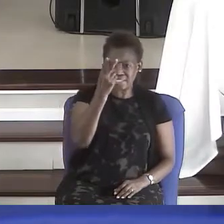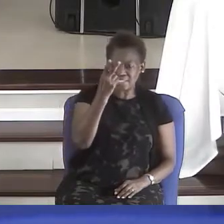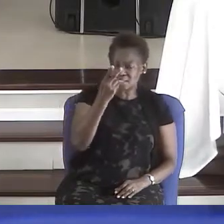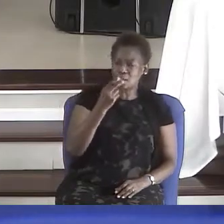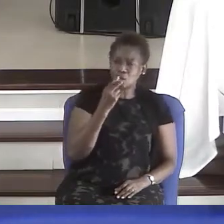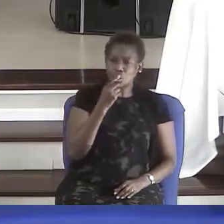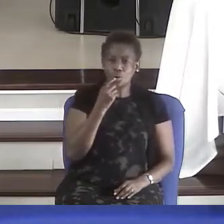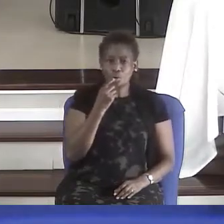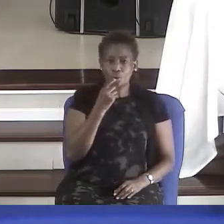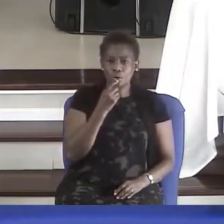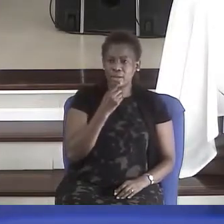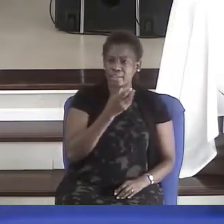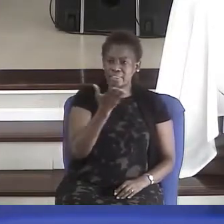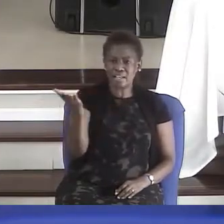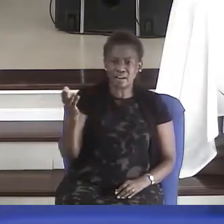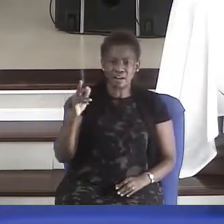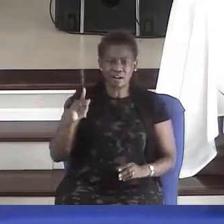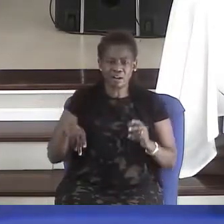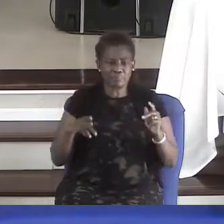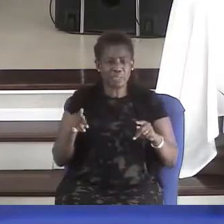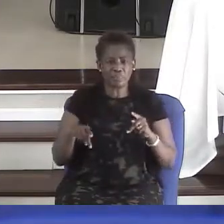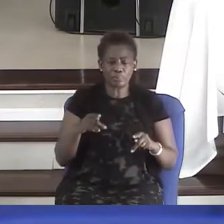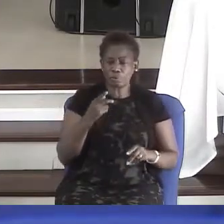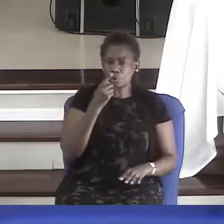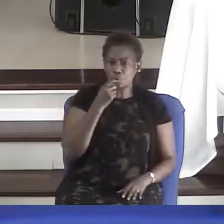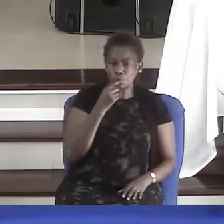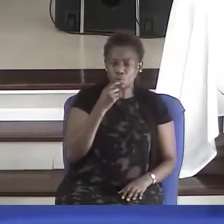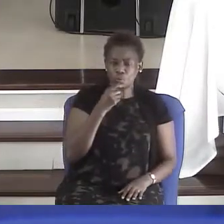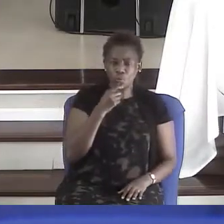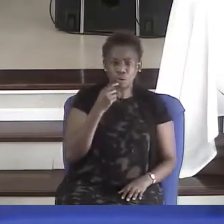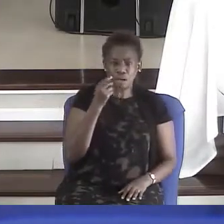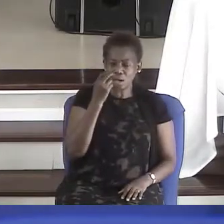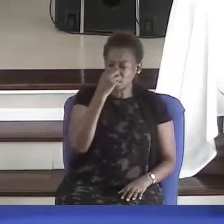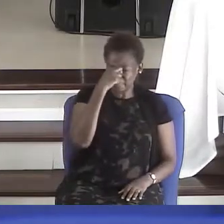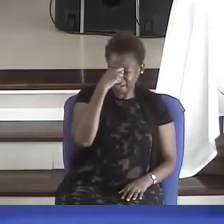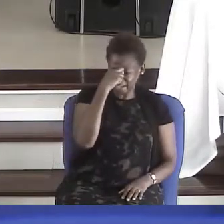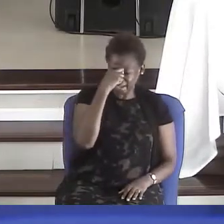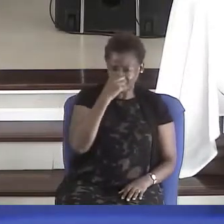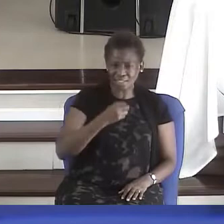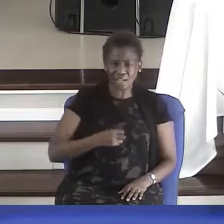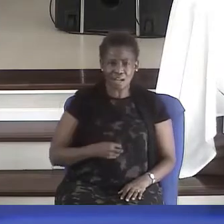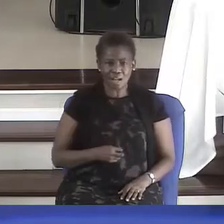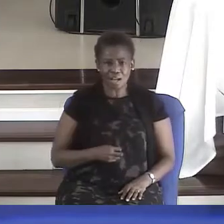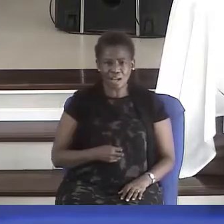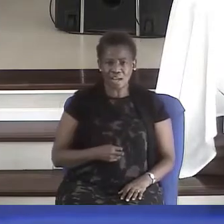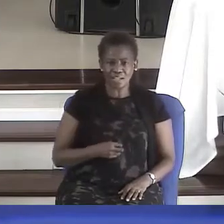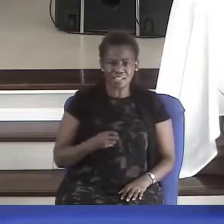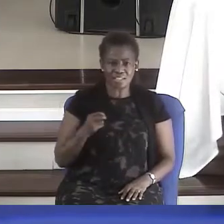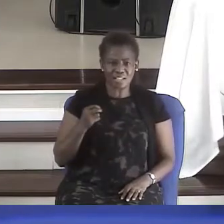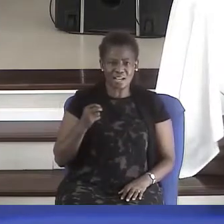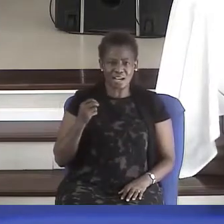are blind and they are dumb and they are deaf. My brothers and sisters, they are